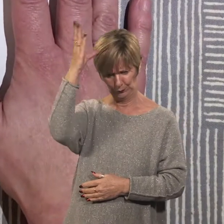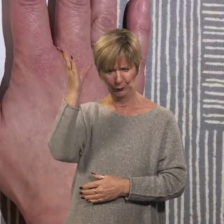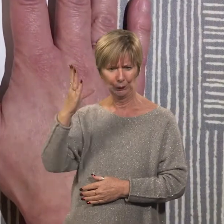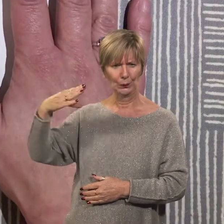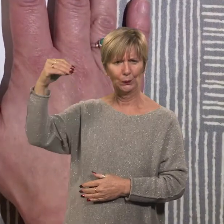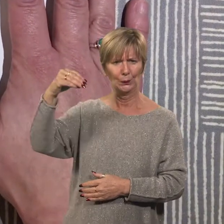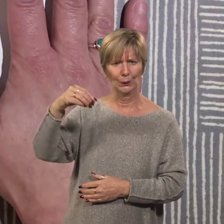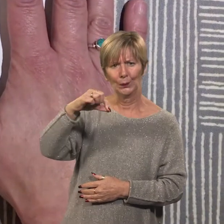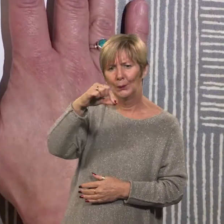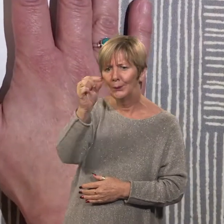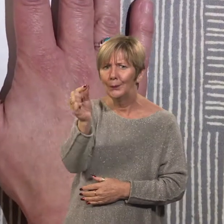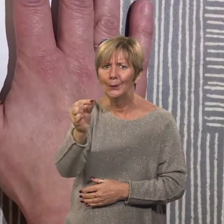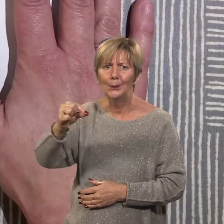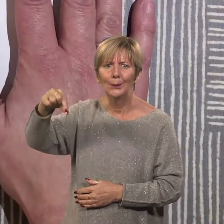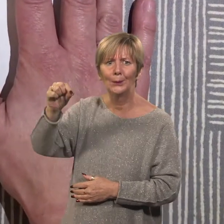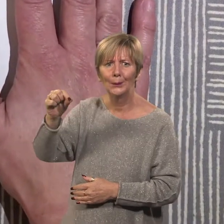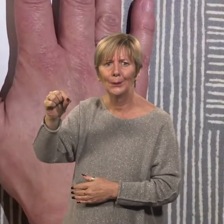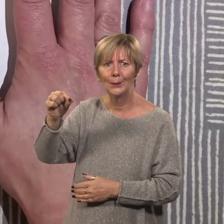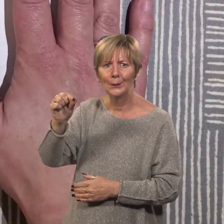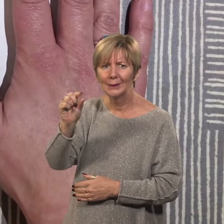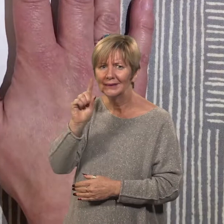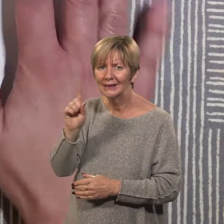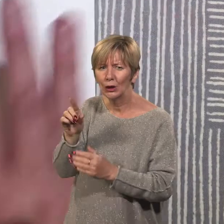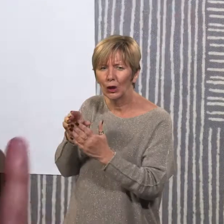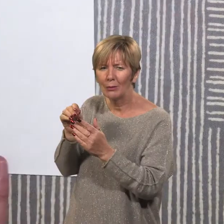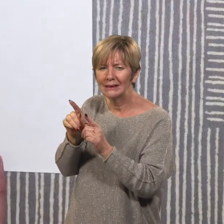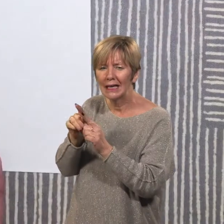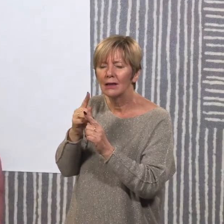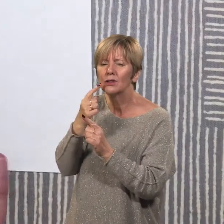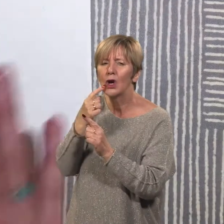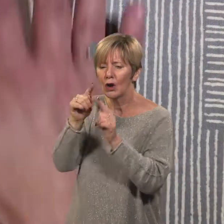so a bit like a soft triangle. Okay,